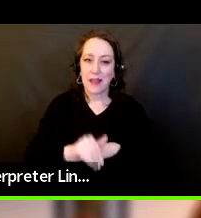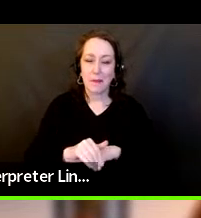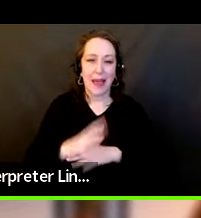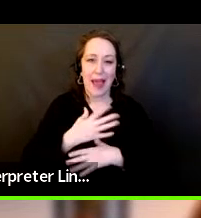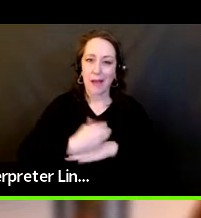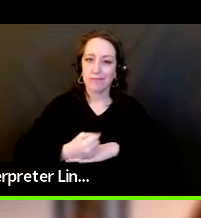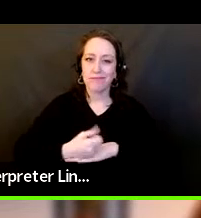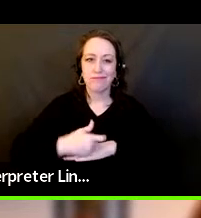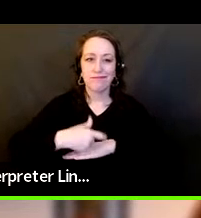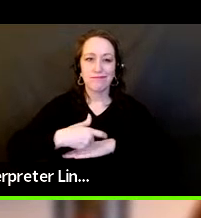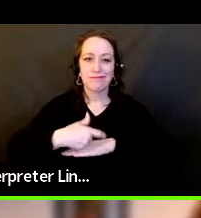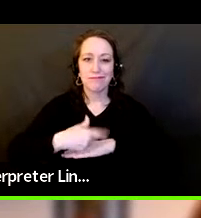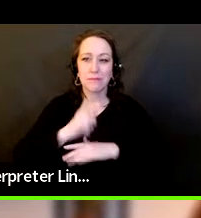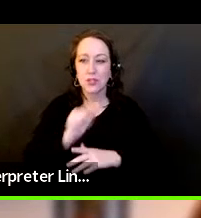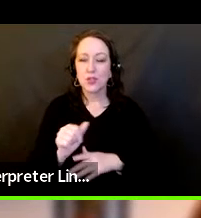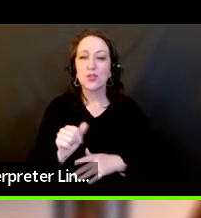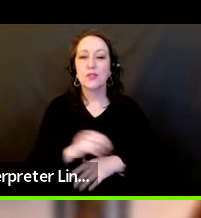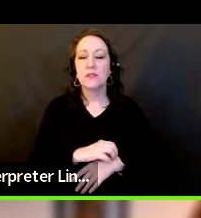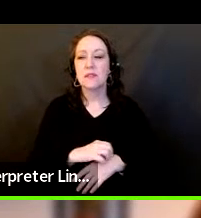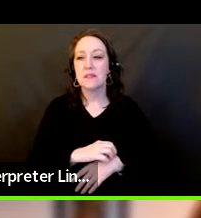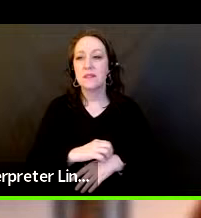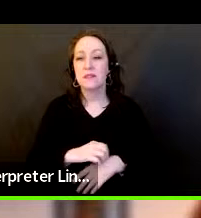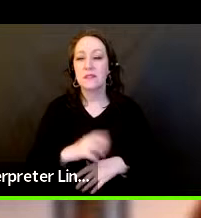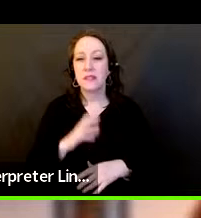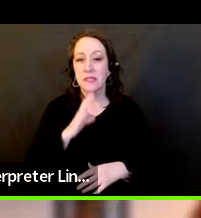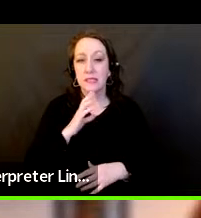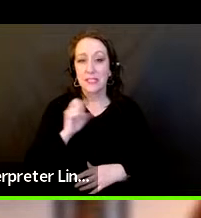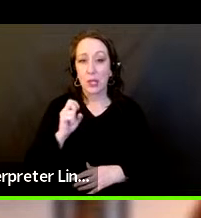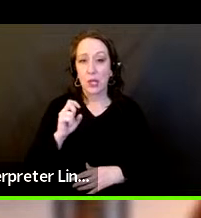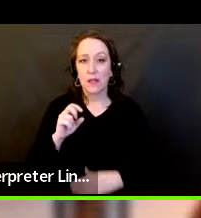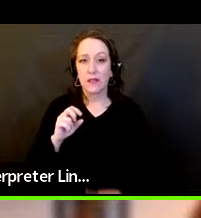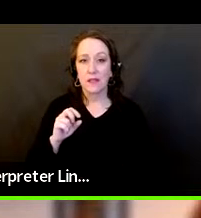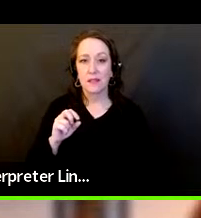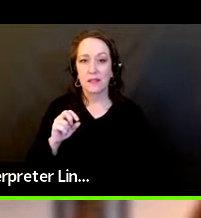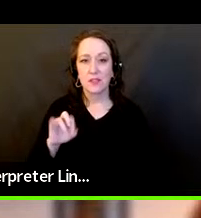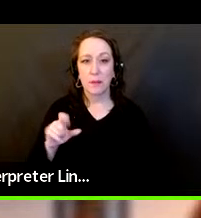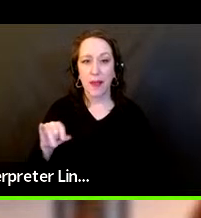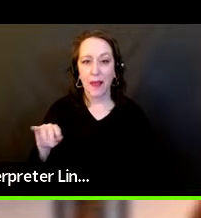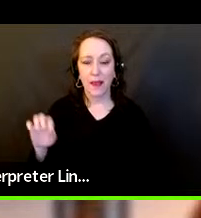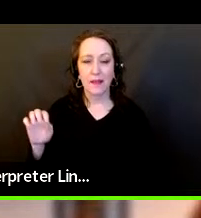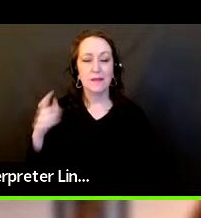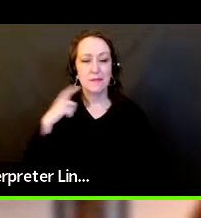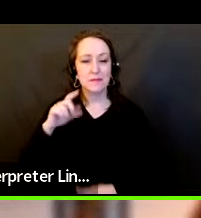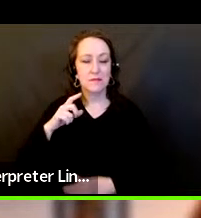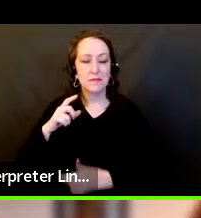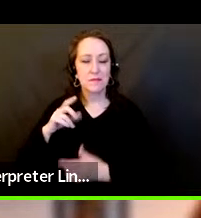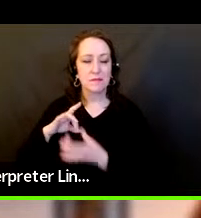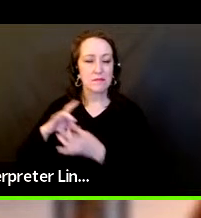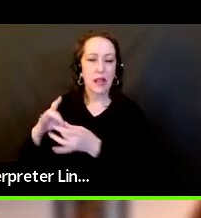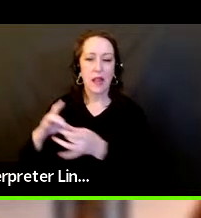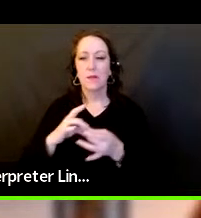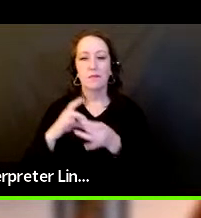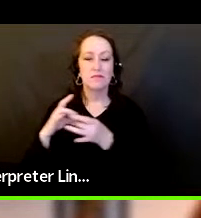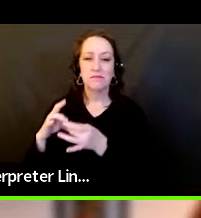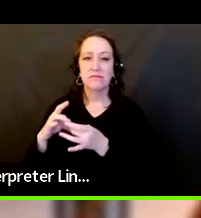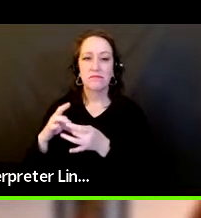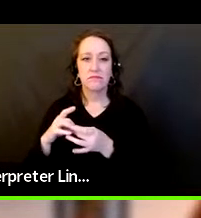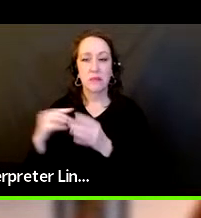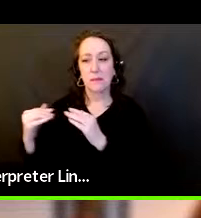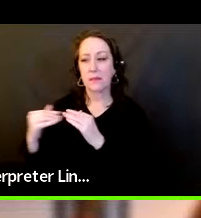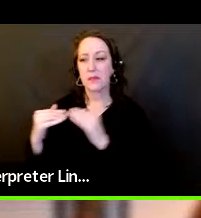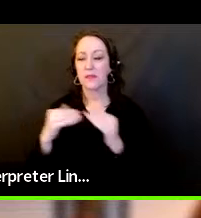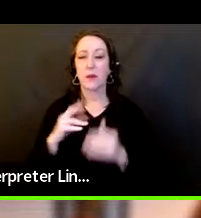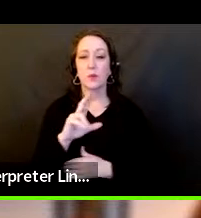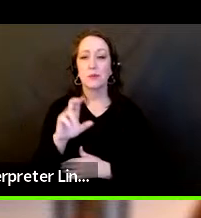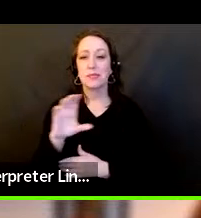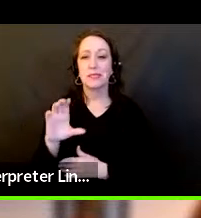out of time, but we want to make sure, speaking to Jeremiah's point of collaboration, that we give colleagues from UC